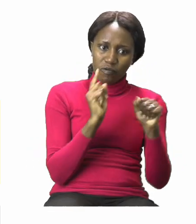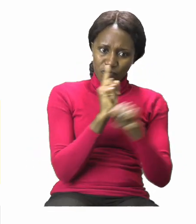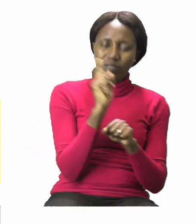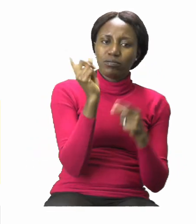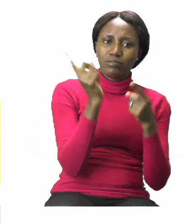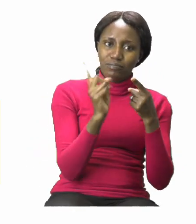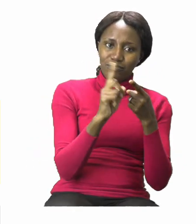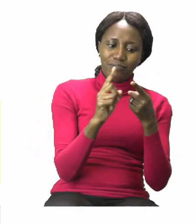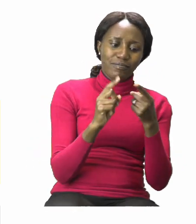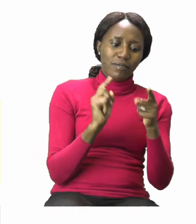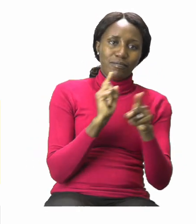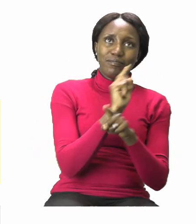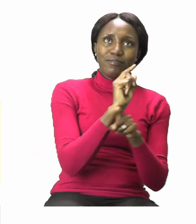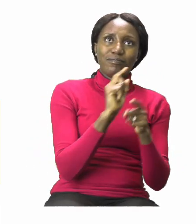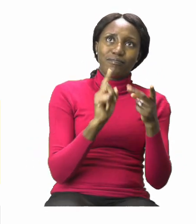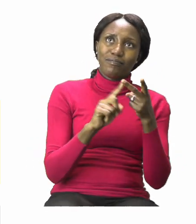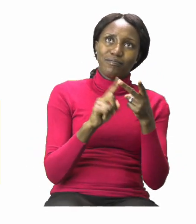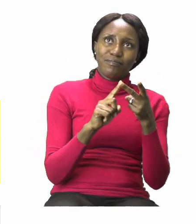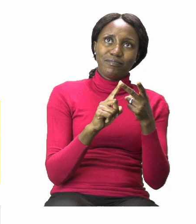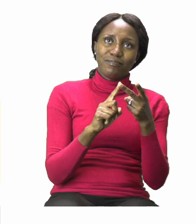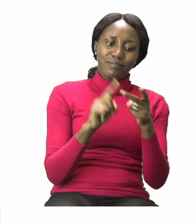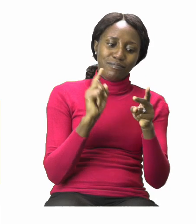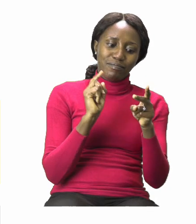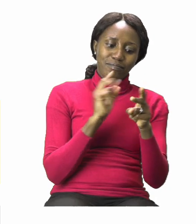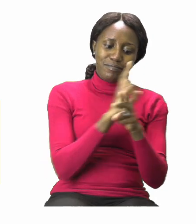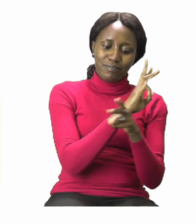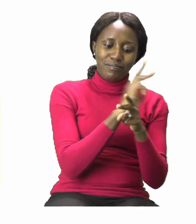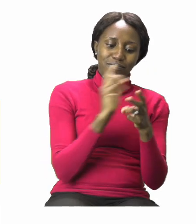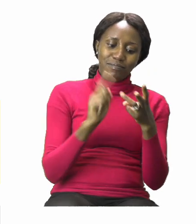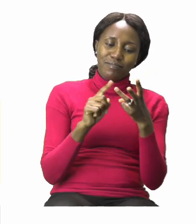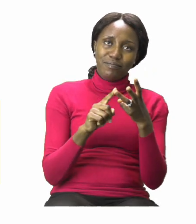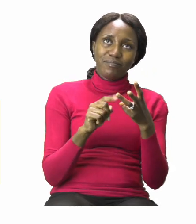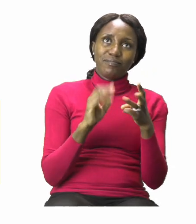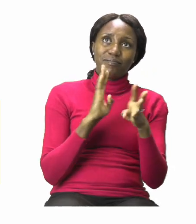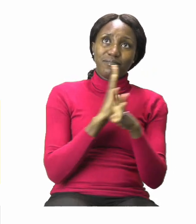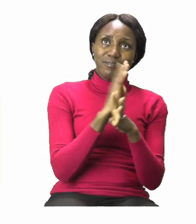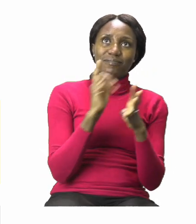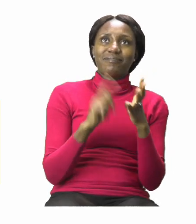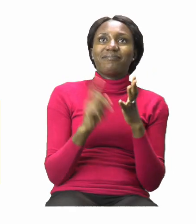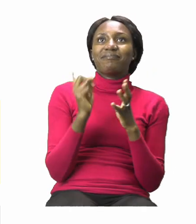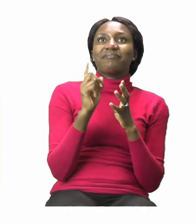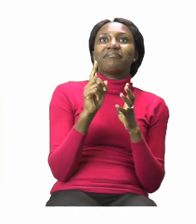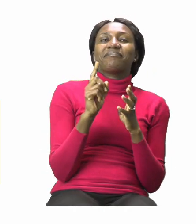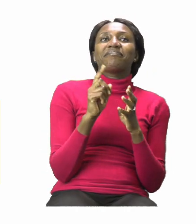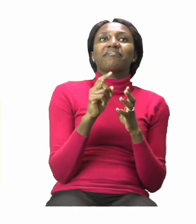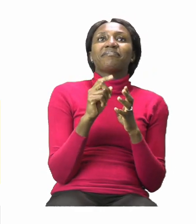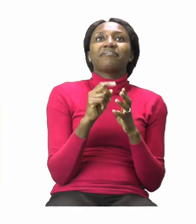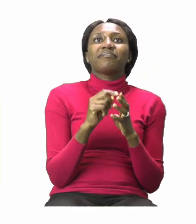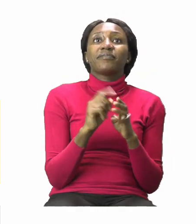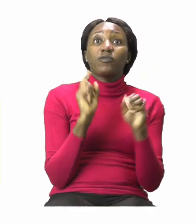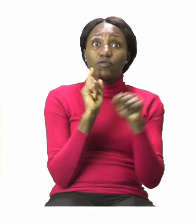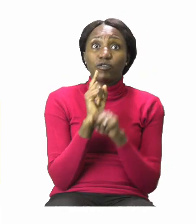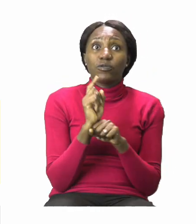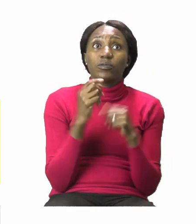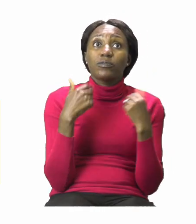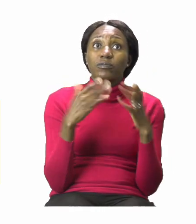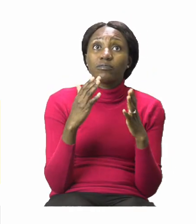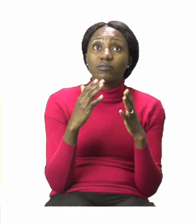order. You're going to start, I'll give you a clue, with the three little pigs standing